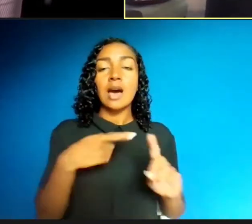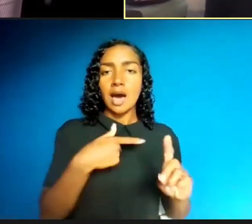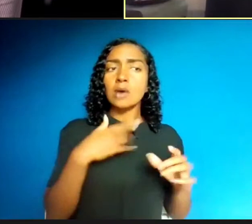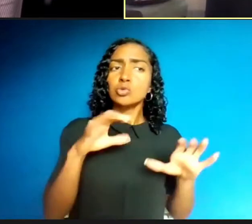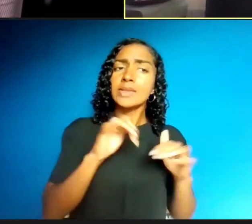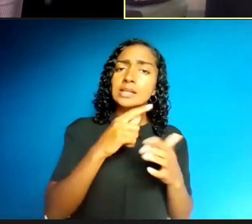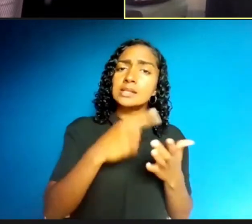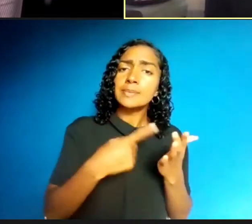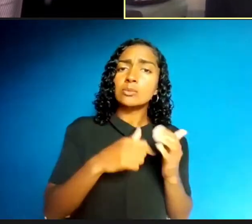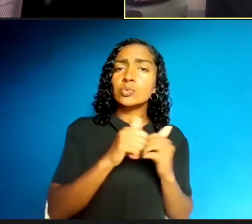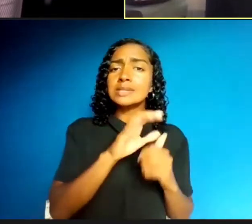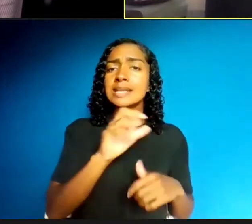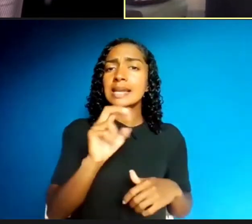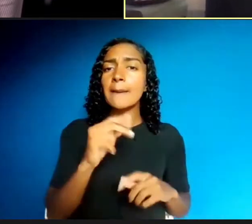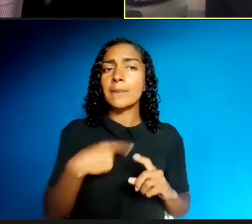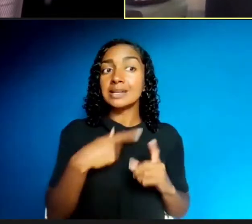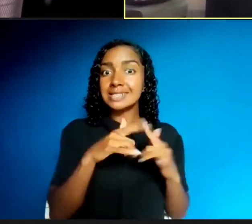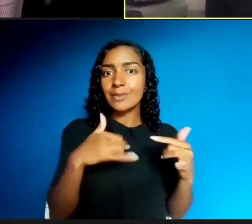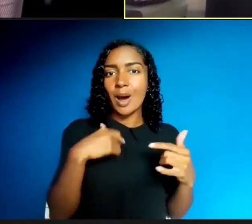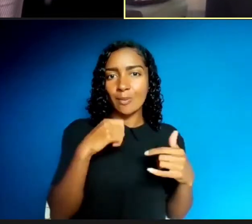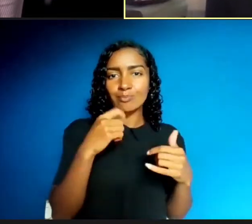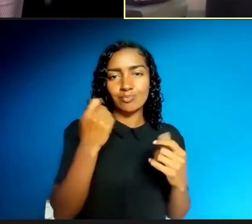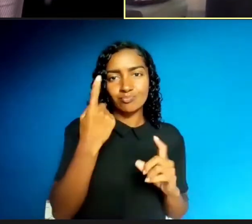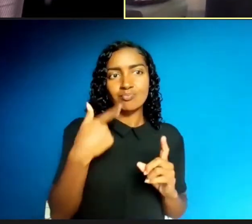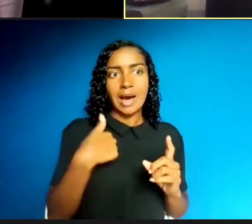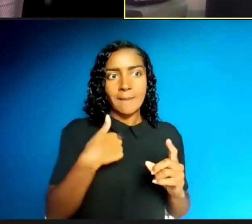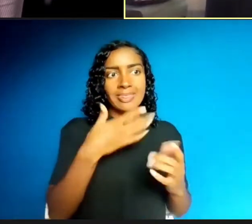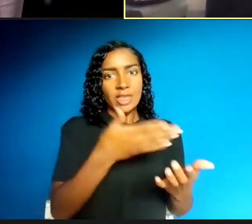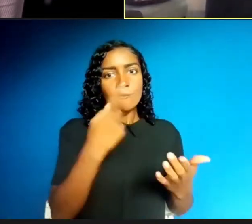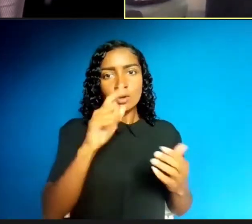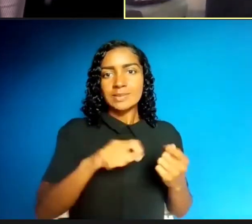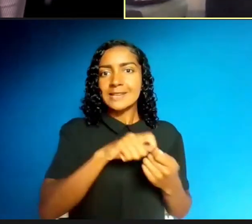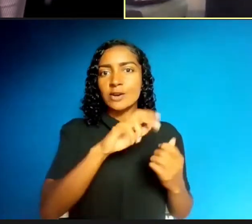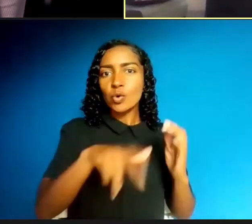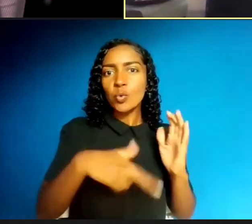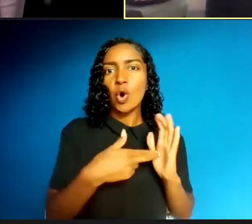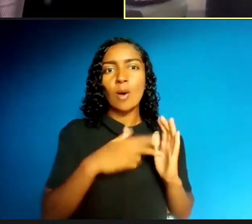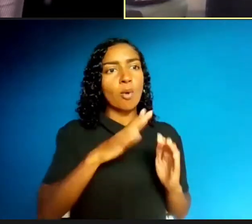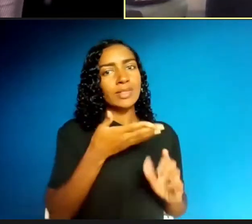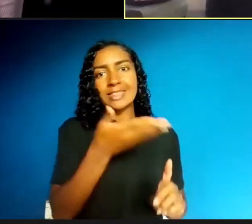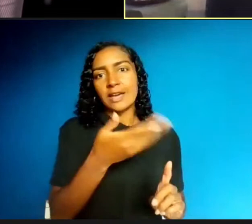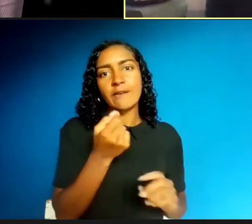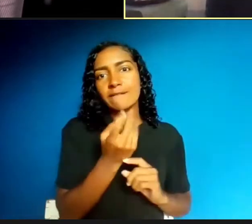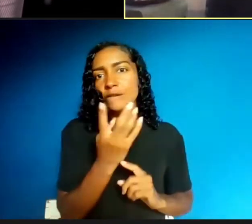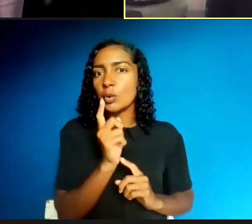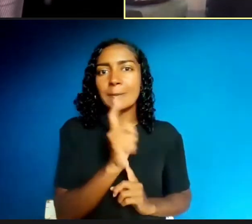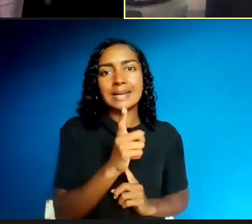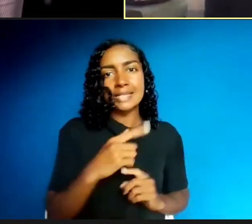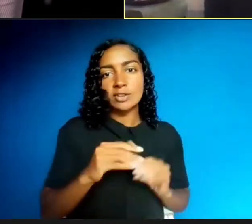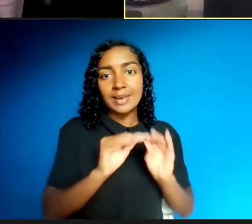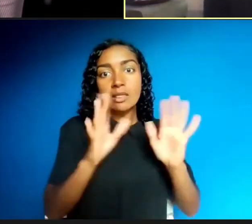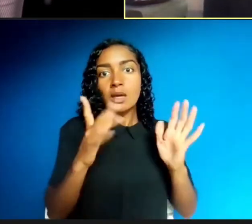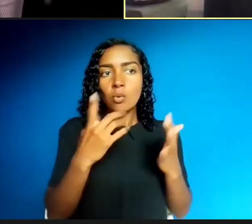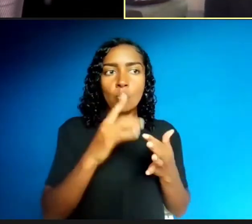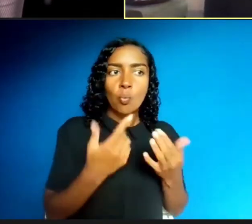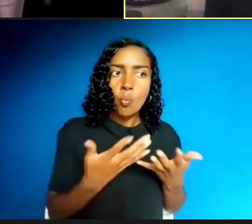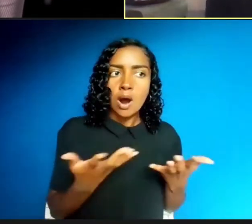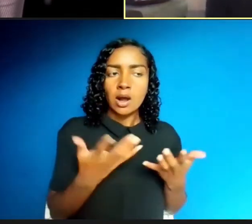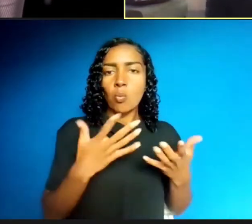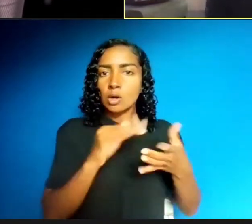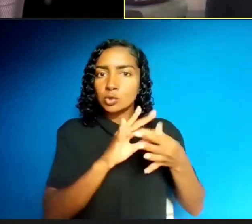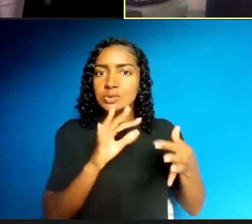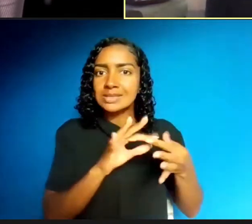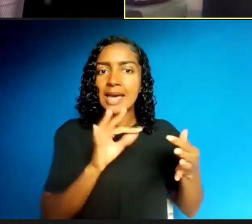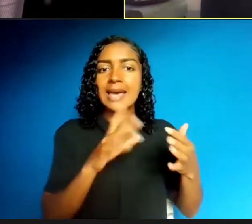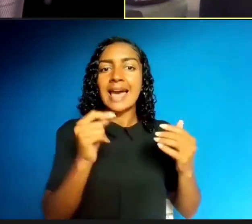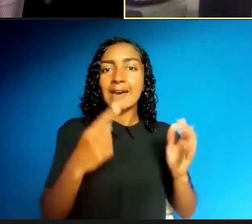I'm also understanding that I'm there to do a very specific thing. I'm only on there for a few minutes. I have to be clear about what I want to say, and I have to rep for the people who put